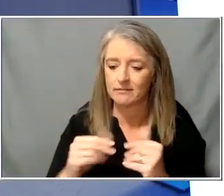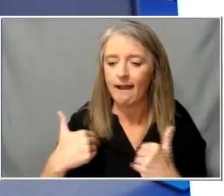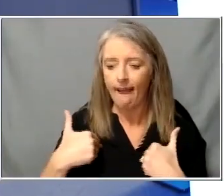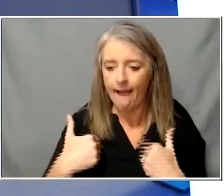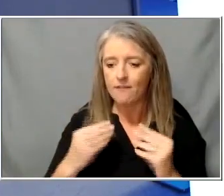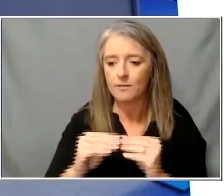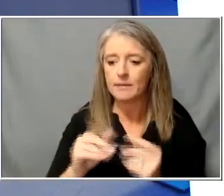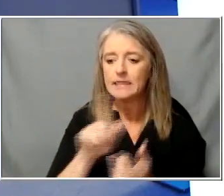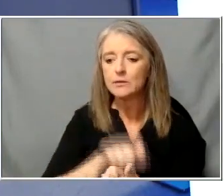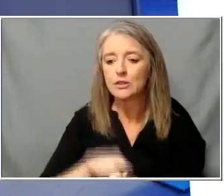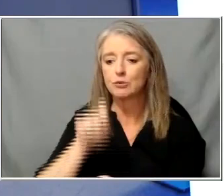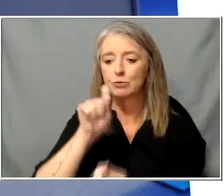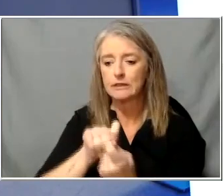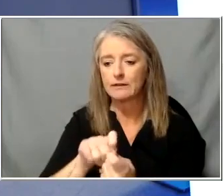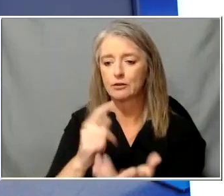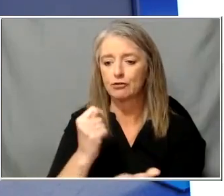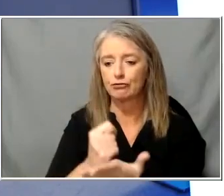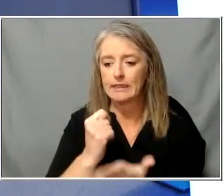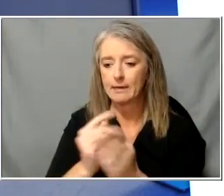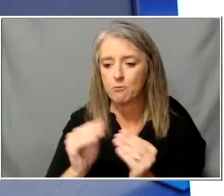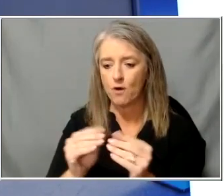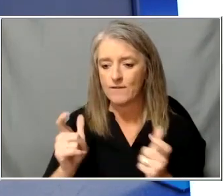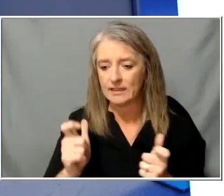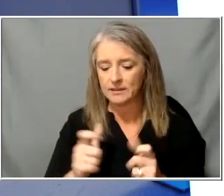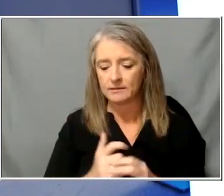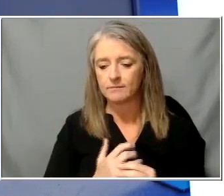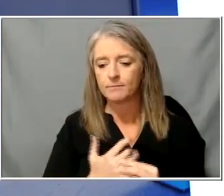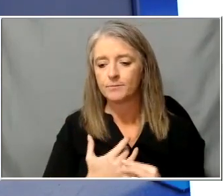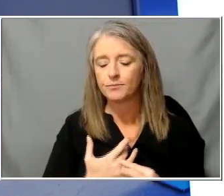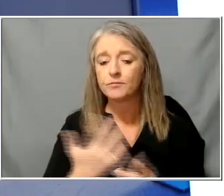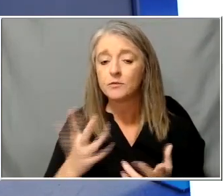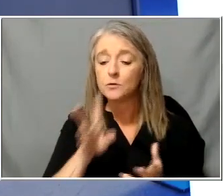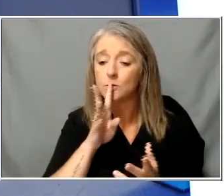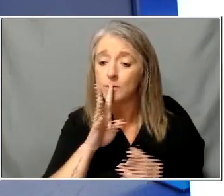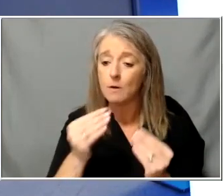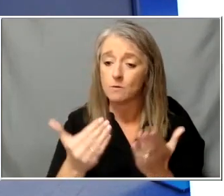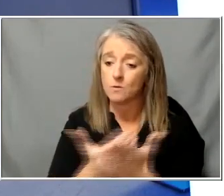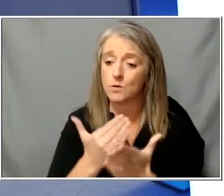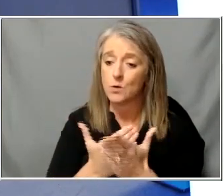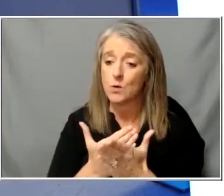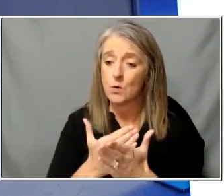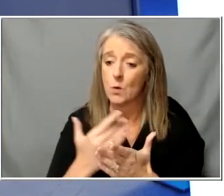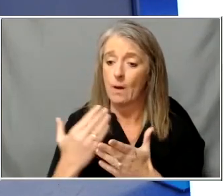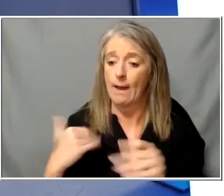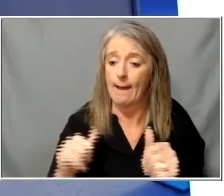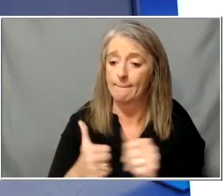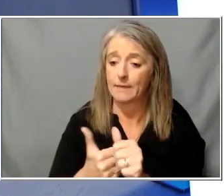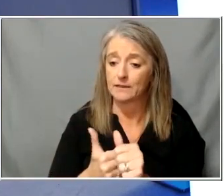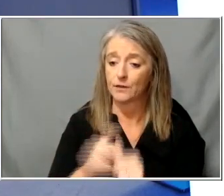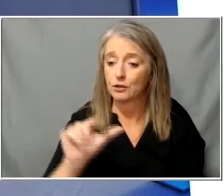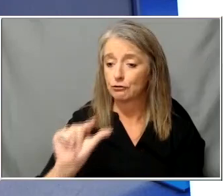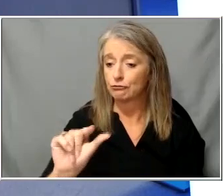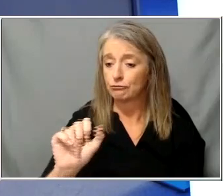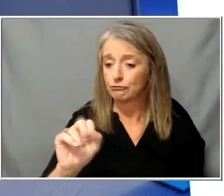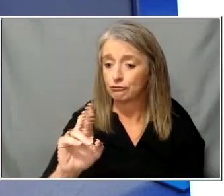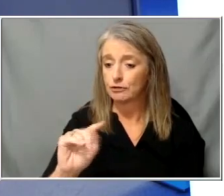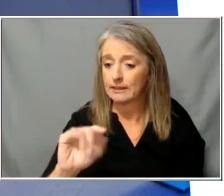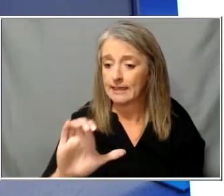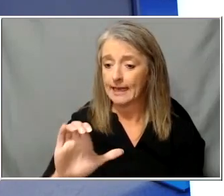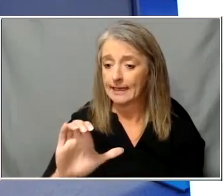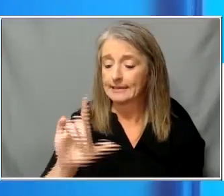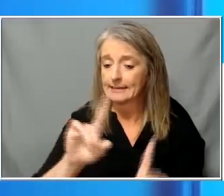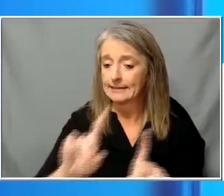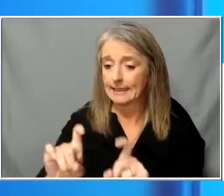That's much exactly better. right. I want to talk about new updates on anything regarding genetic testing for breast cancer. What are we learning? So